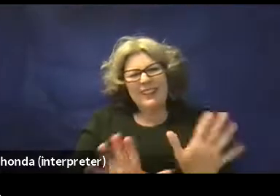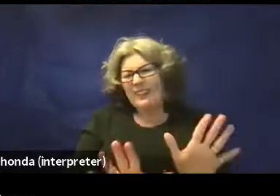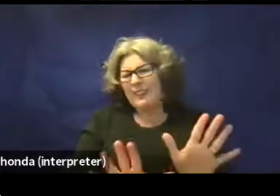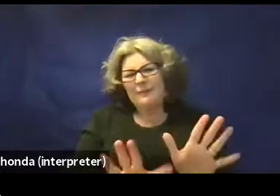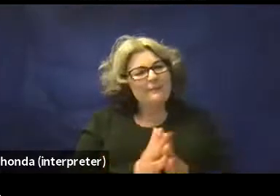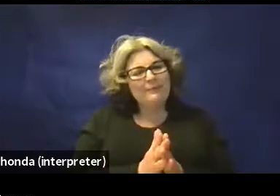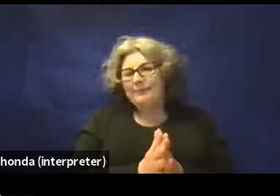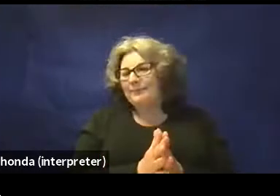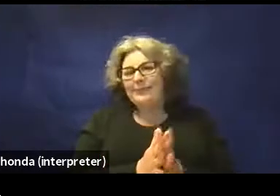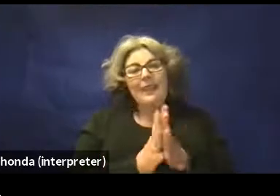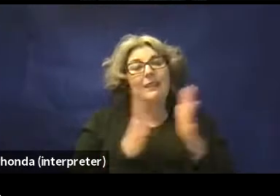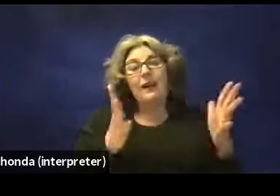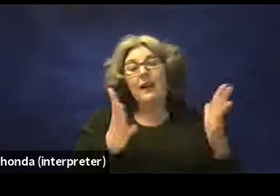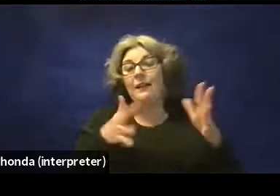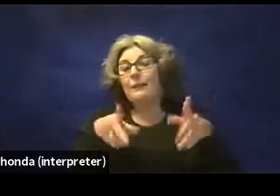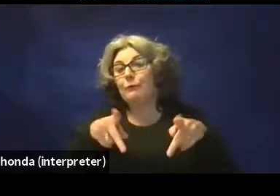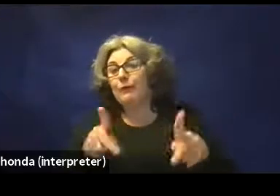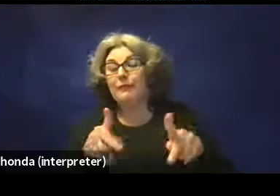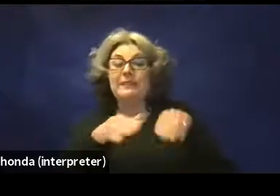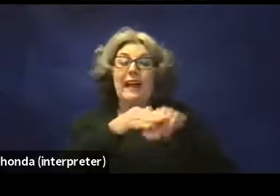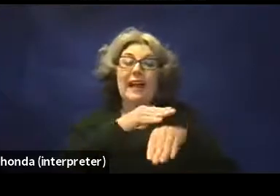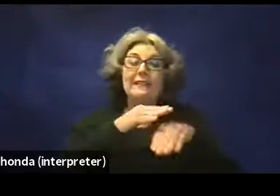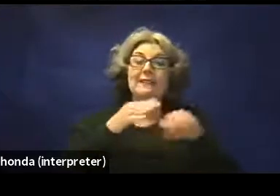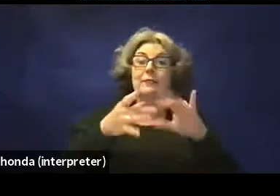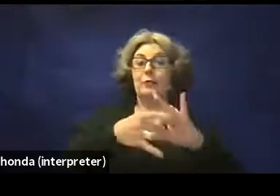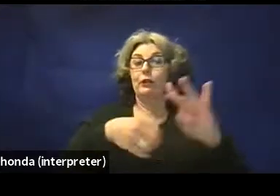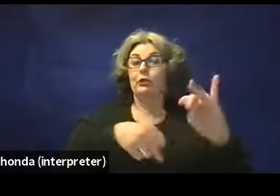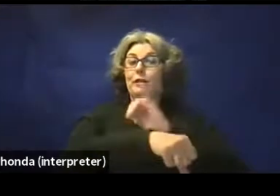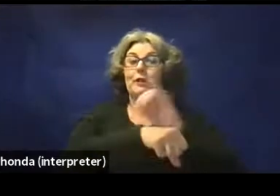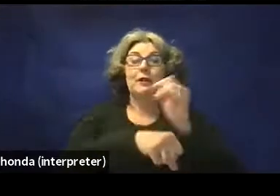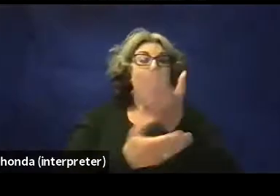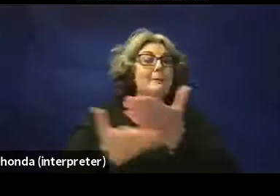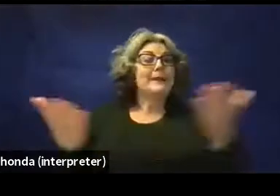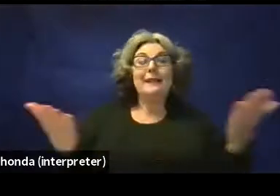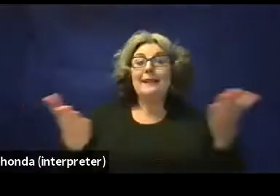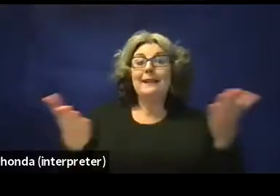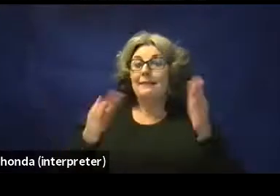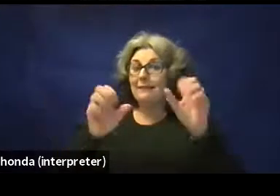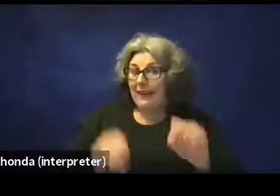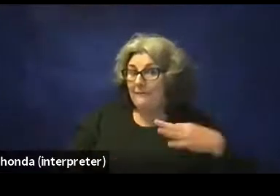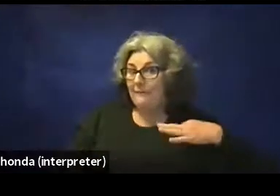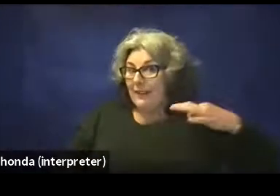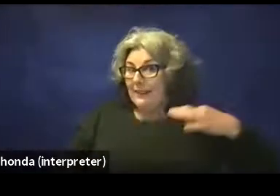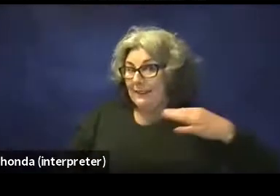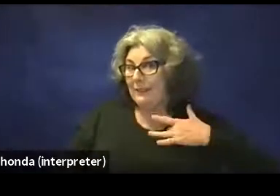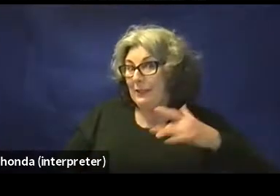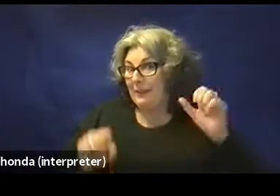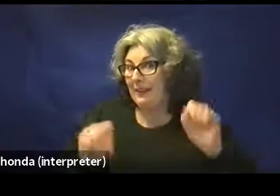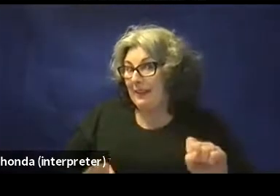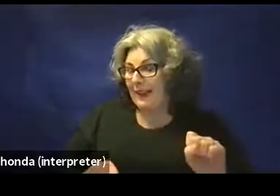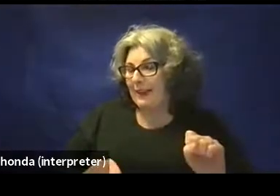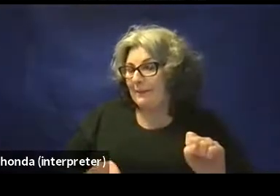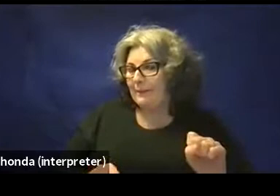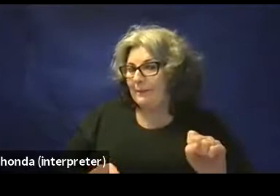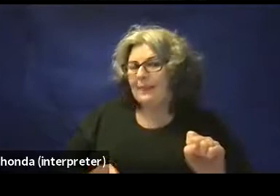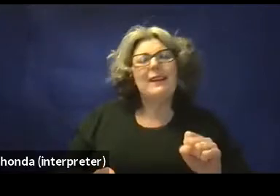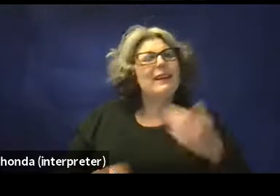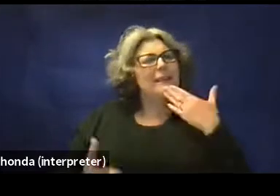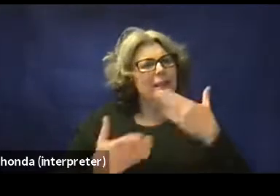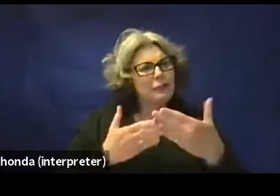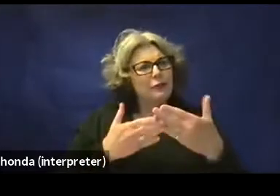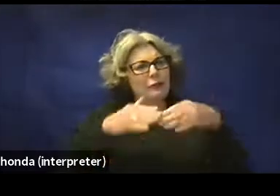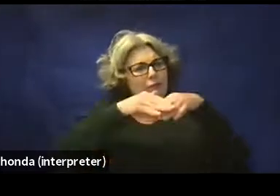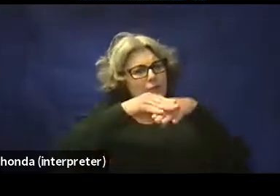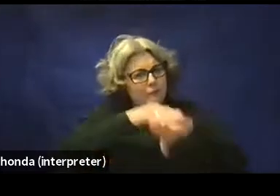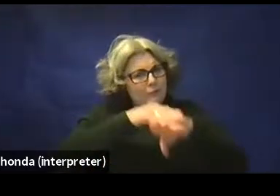lot of privilege and access and things that come with internships, but anybody can volunteer typically. So I think that's just a really great entry